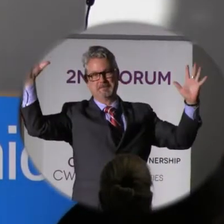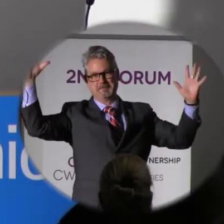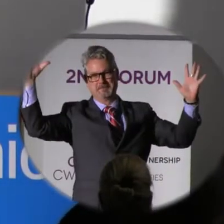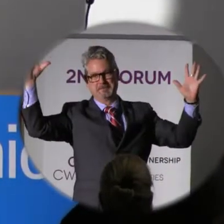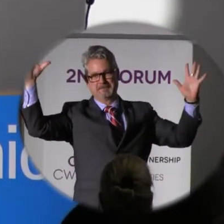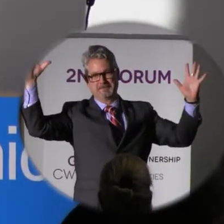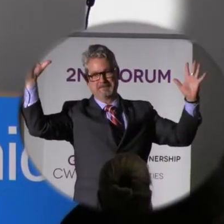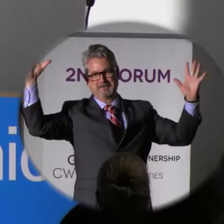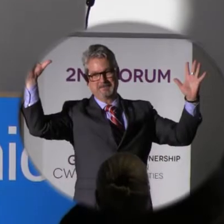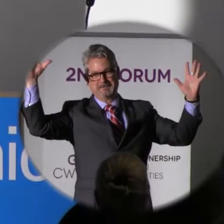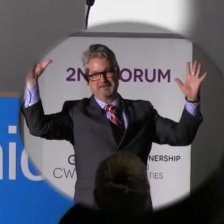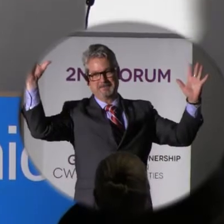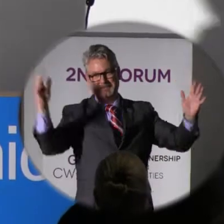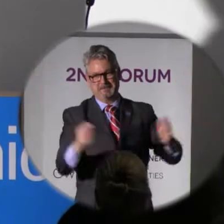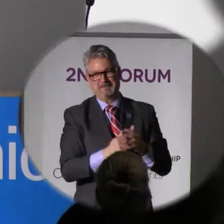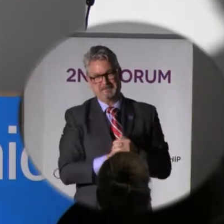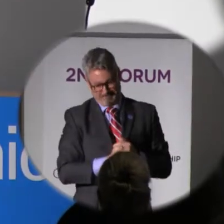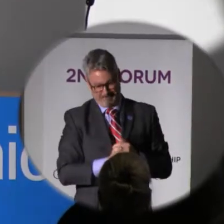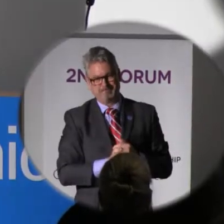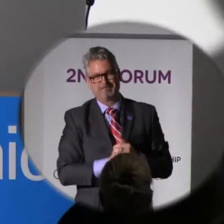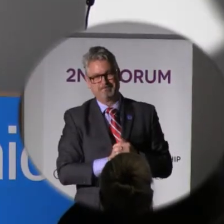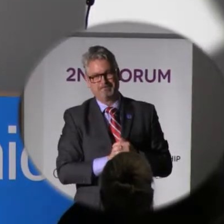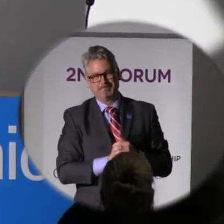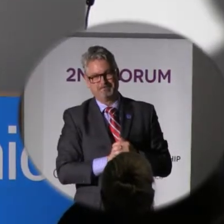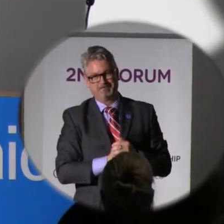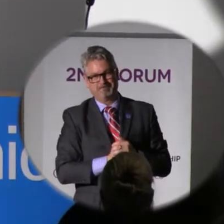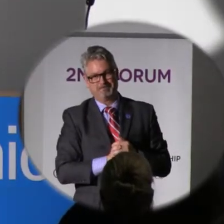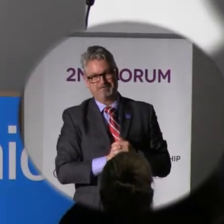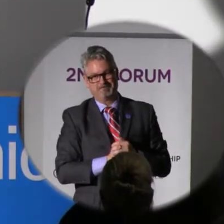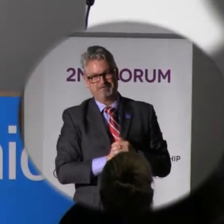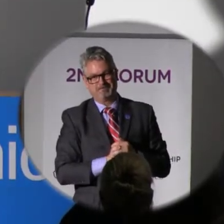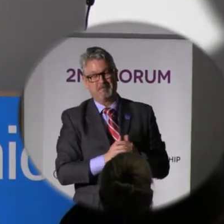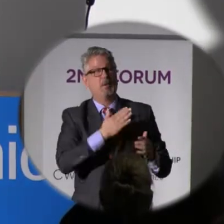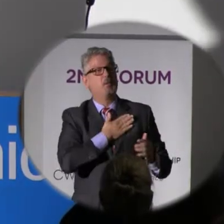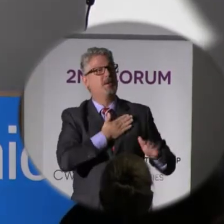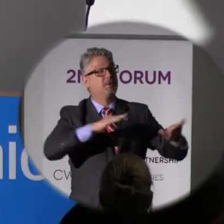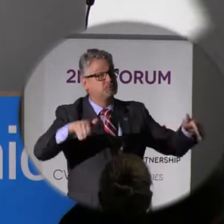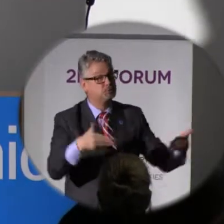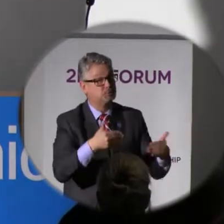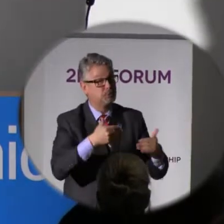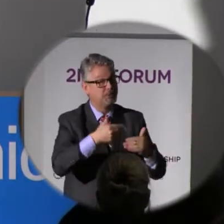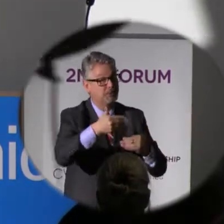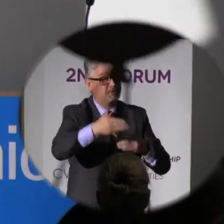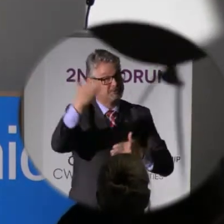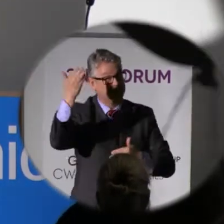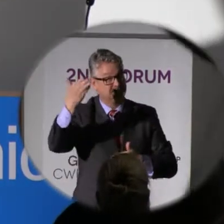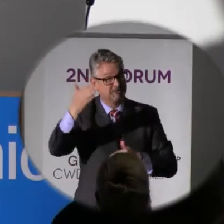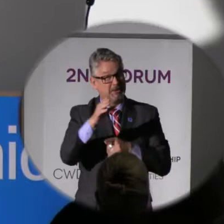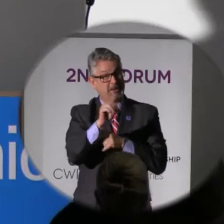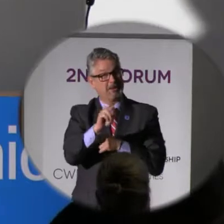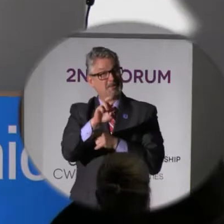and children with disabilities and children and deaf children also have their dreams to attain.